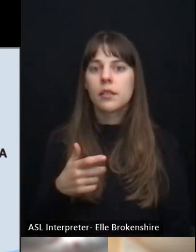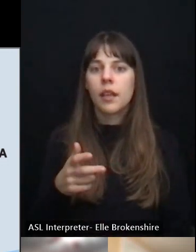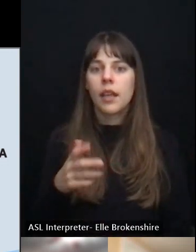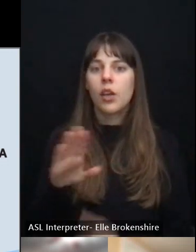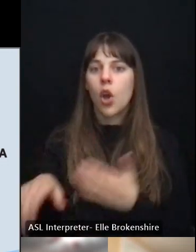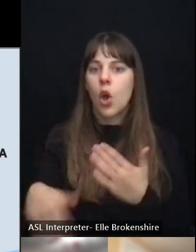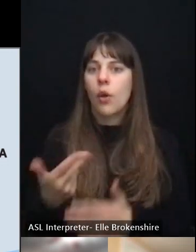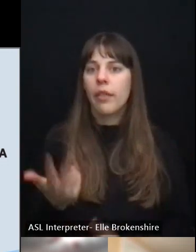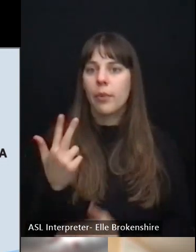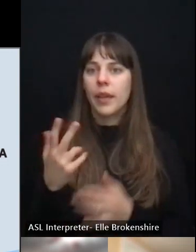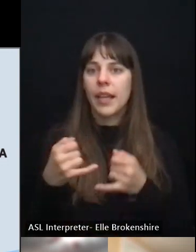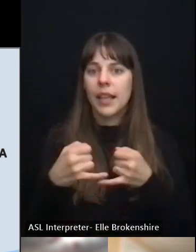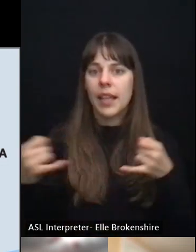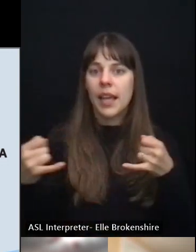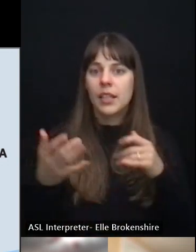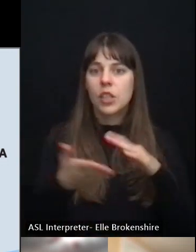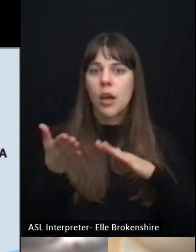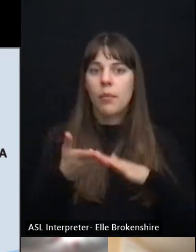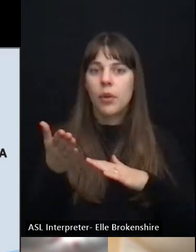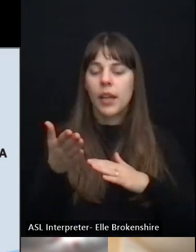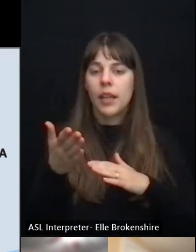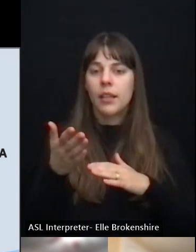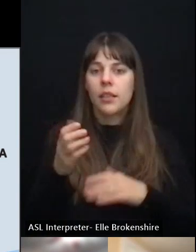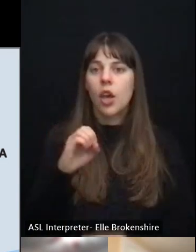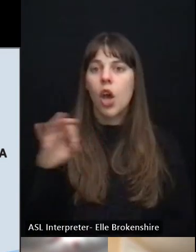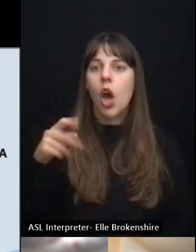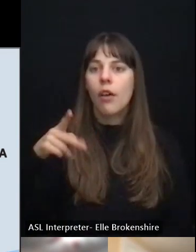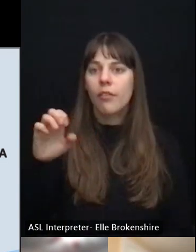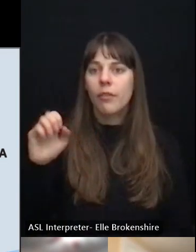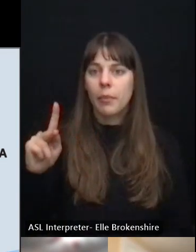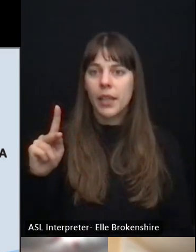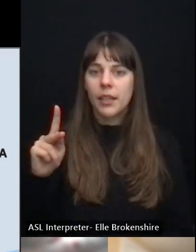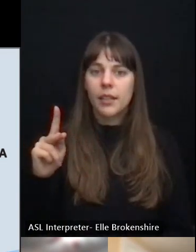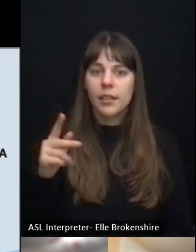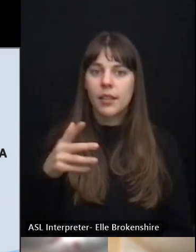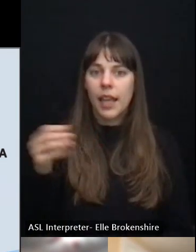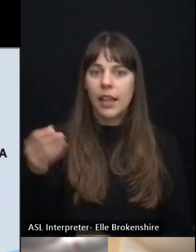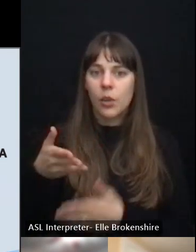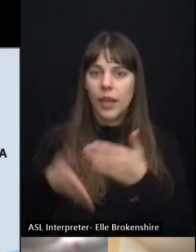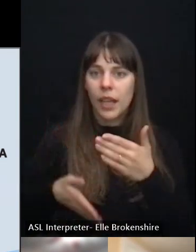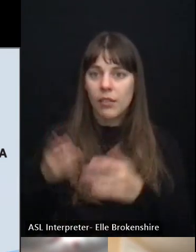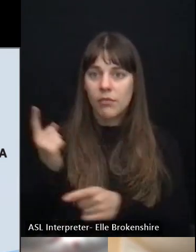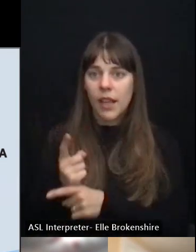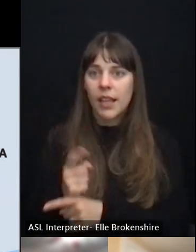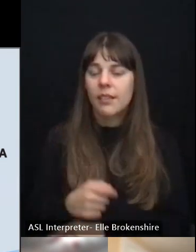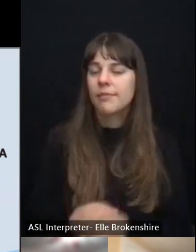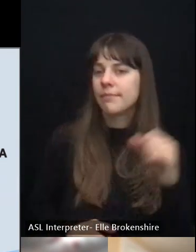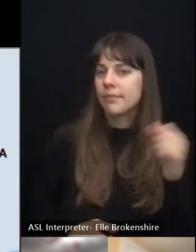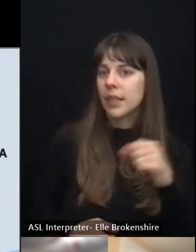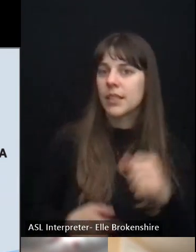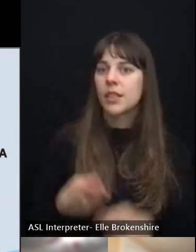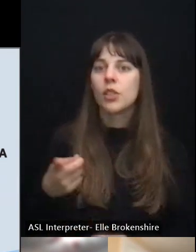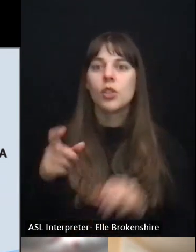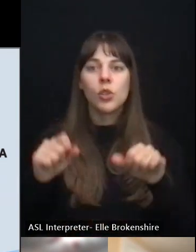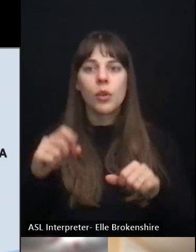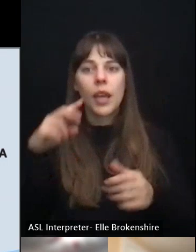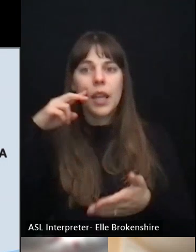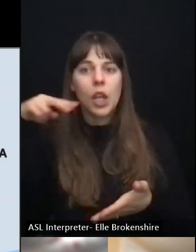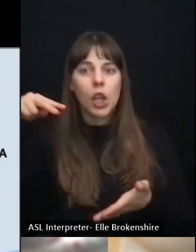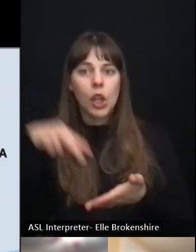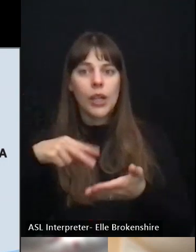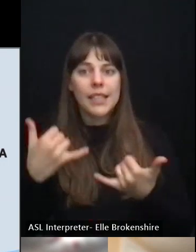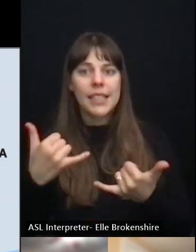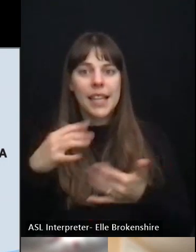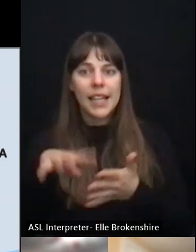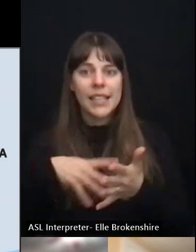a generalization? That's correct. Yes, that's correct. So you can look at complete- today's schedules too, and kind of you'll just